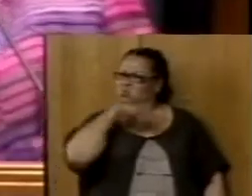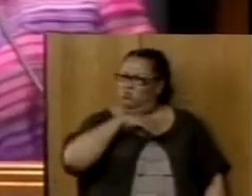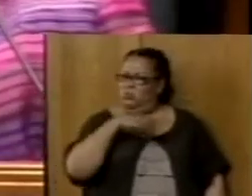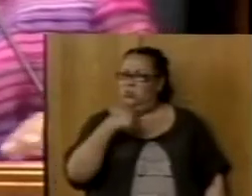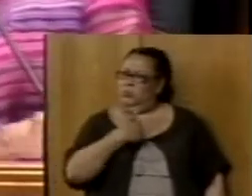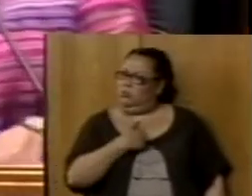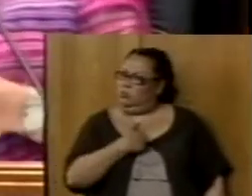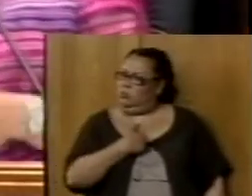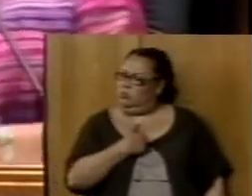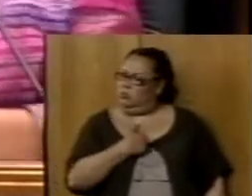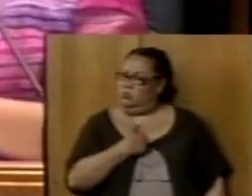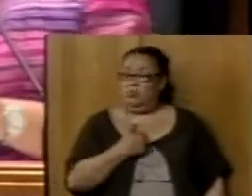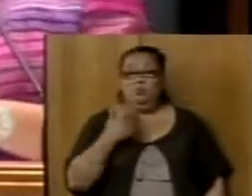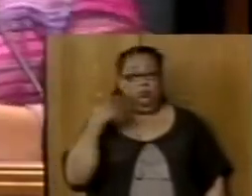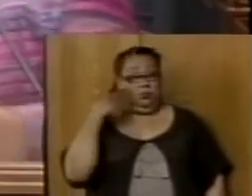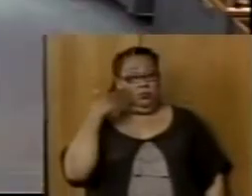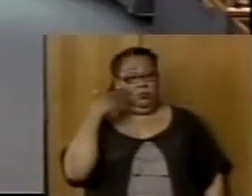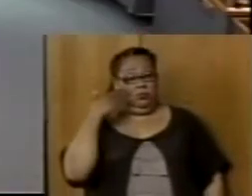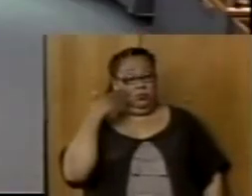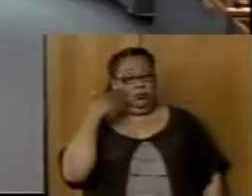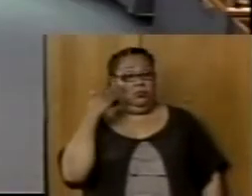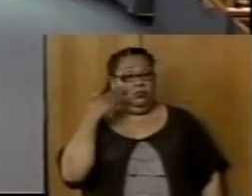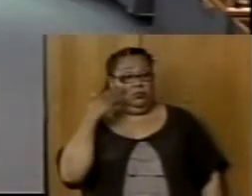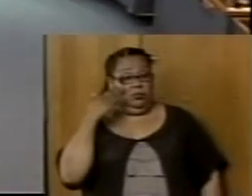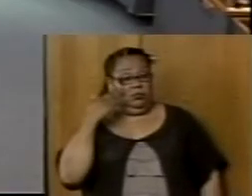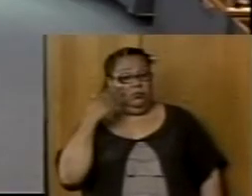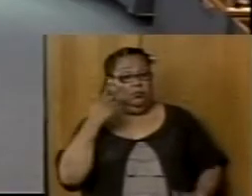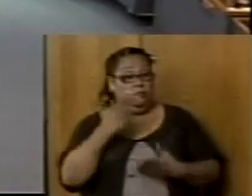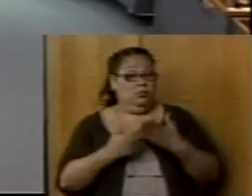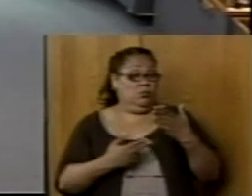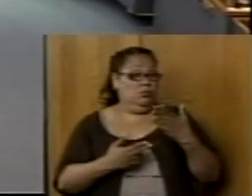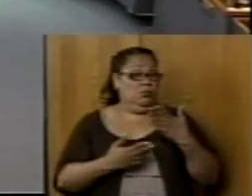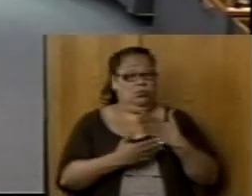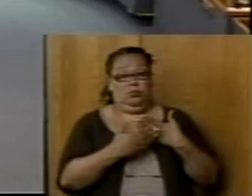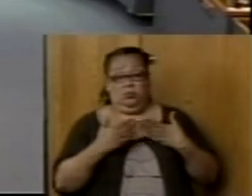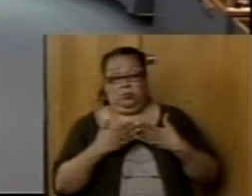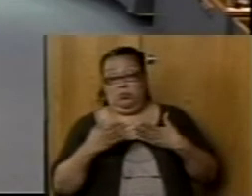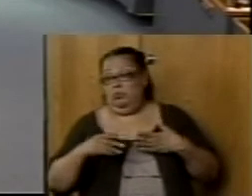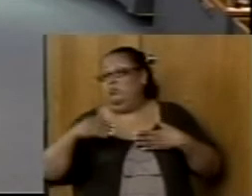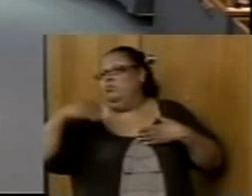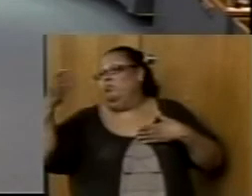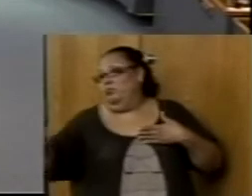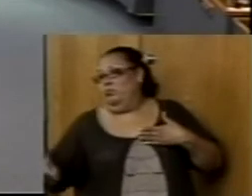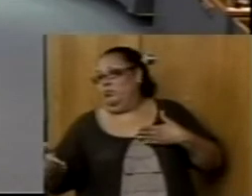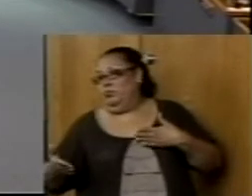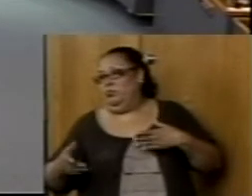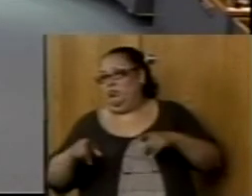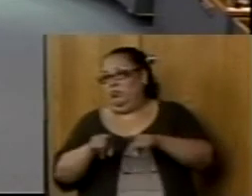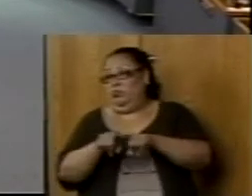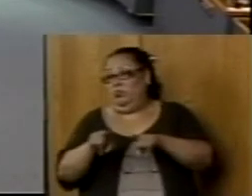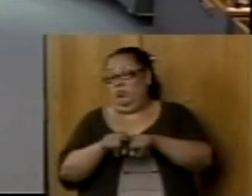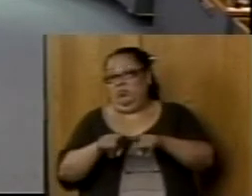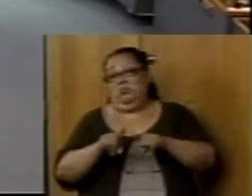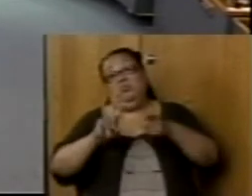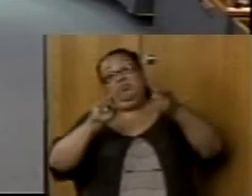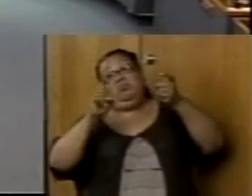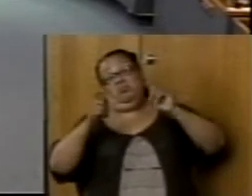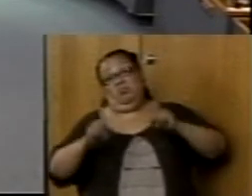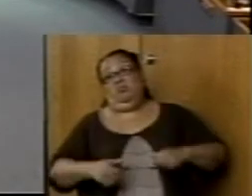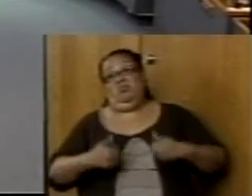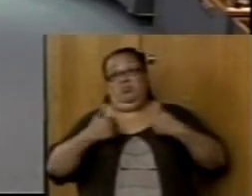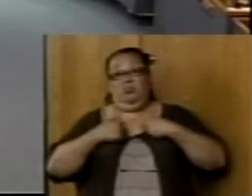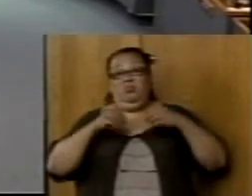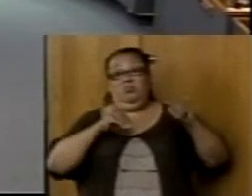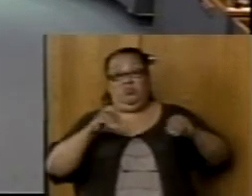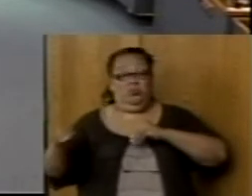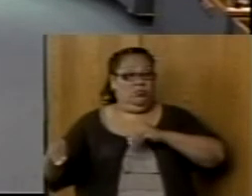Dr. Montoya, and I know because I'm very familiar with both sides, our side and the other side as well. Sometimes vendors change addresses or whatnot, they